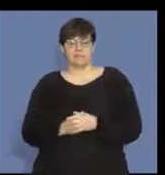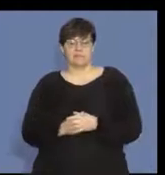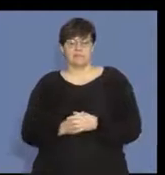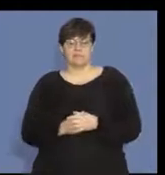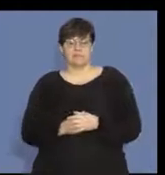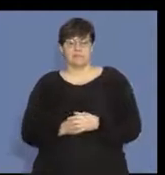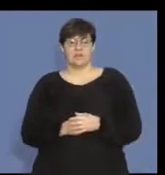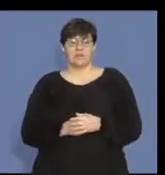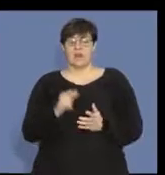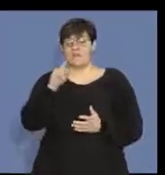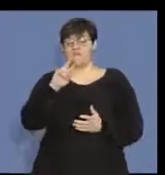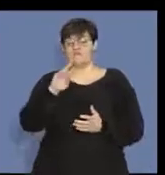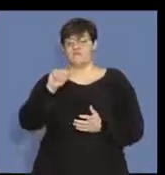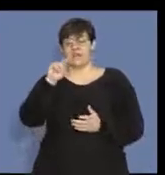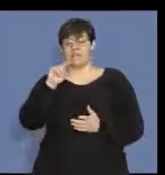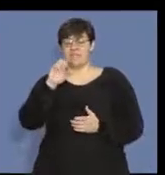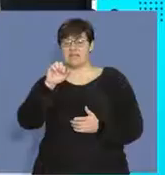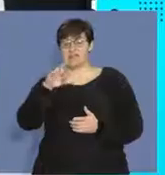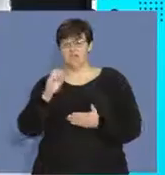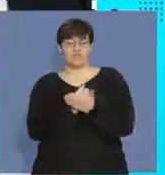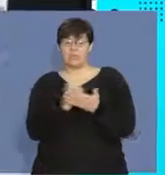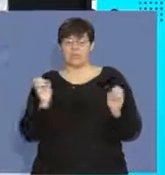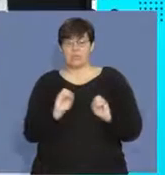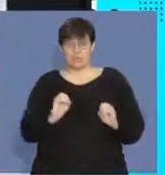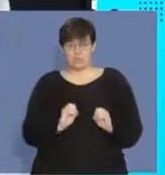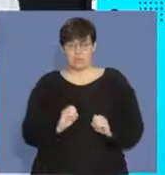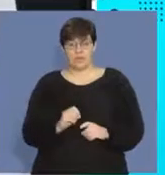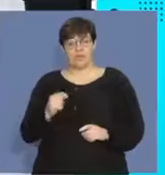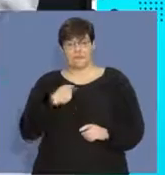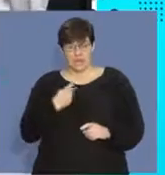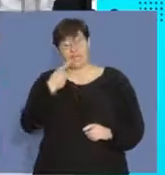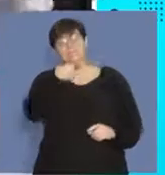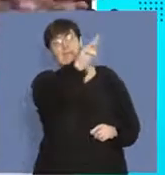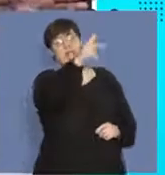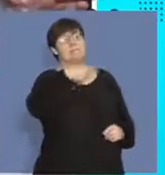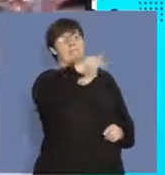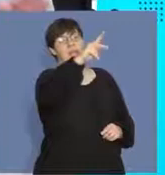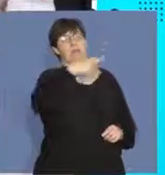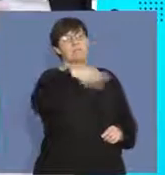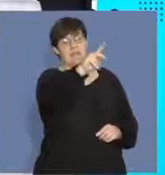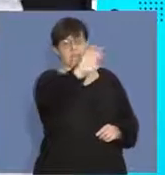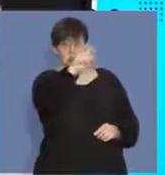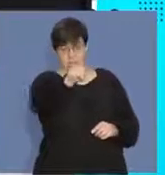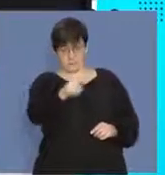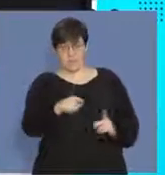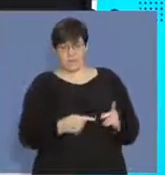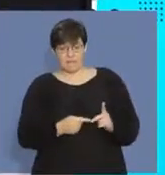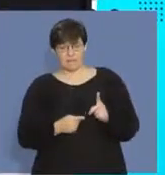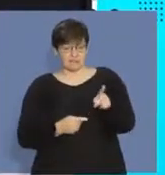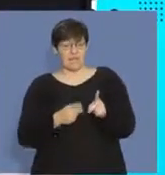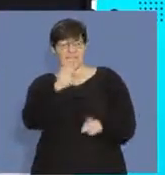business does not register as a VAT vendor, then that business is going to be paying the VAT but cannot claim it